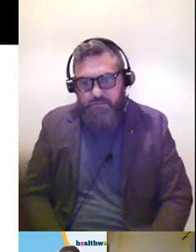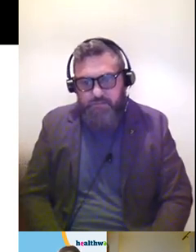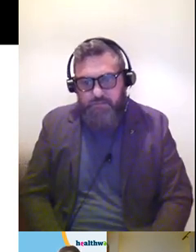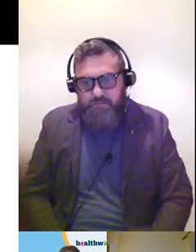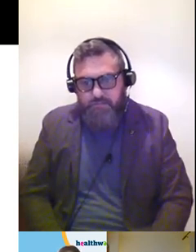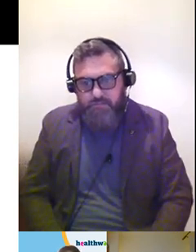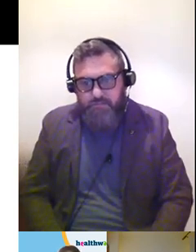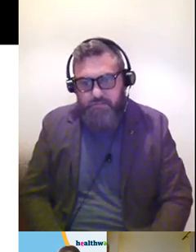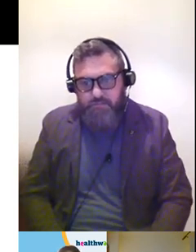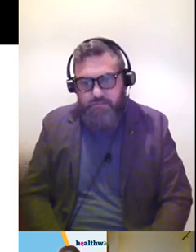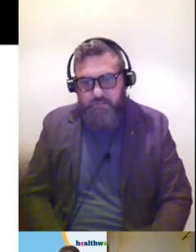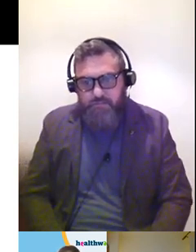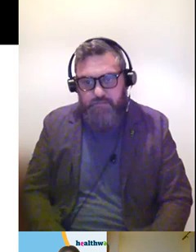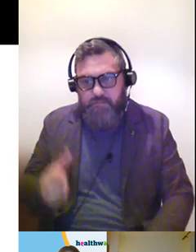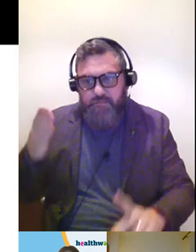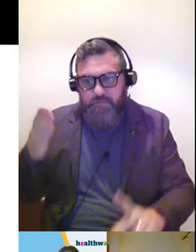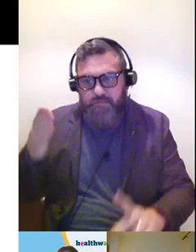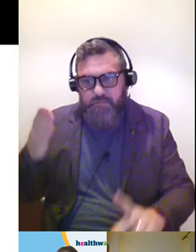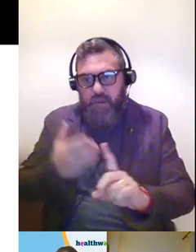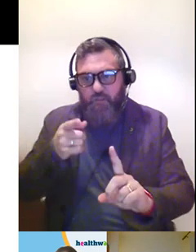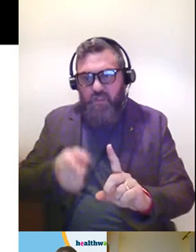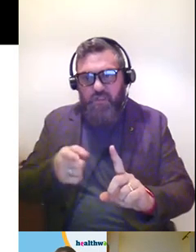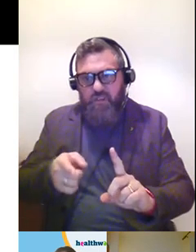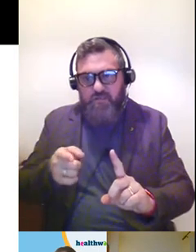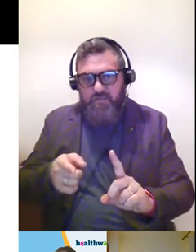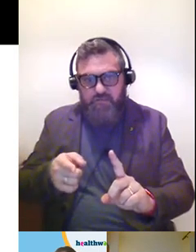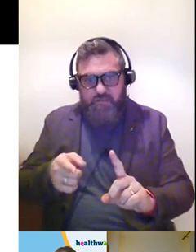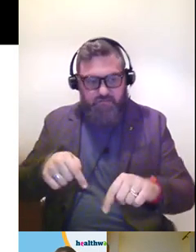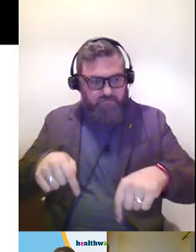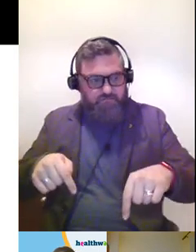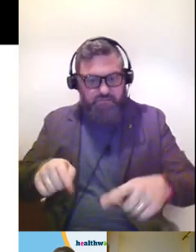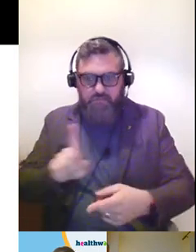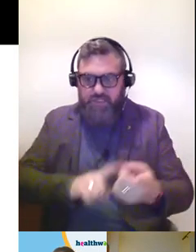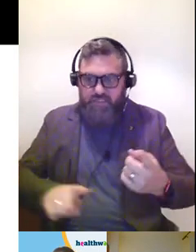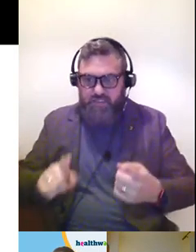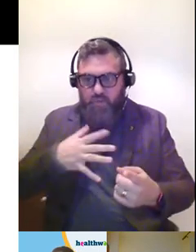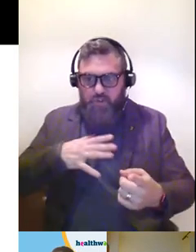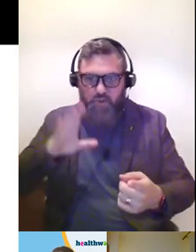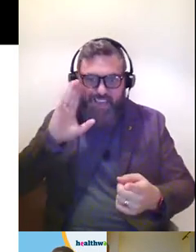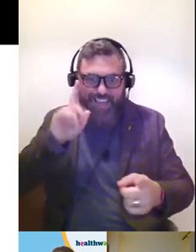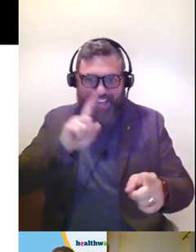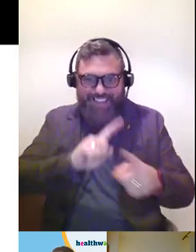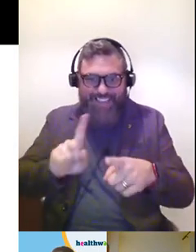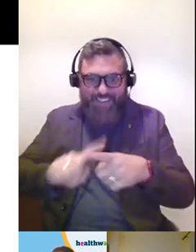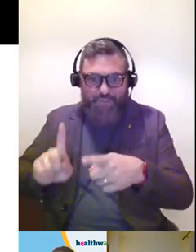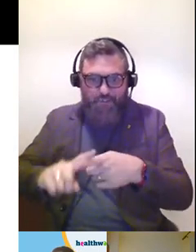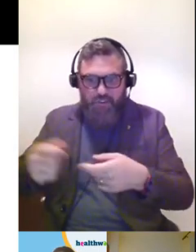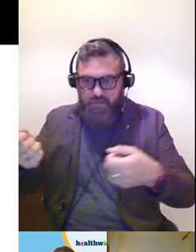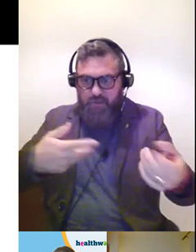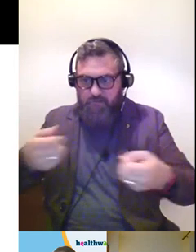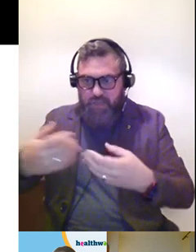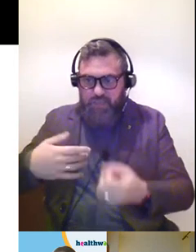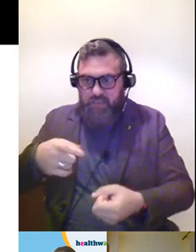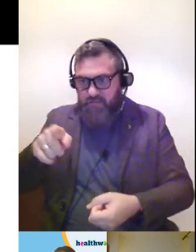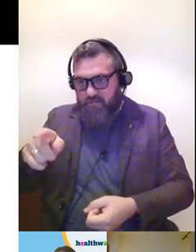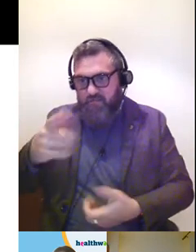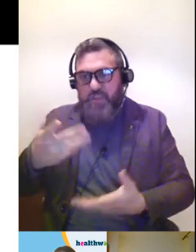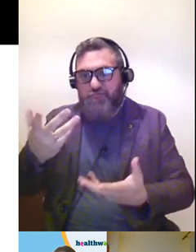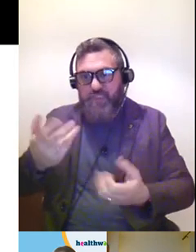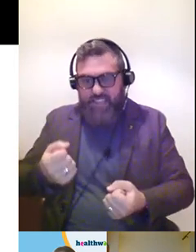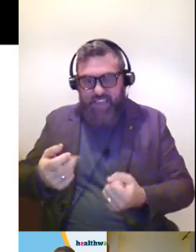The purpose of this exercise is to hear different people's perspectives. This has been some feedback that we have received from